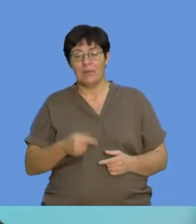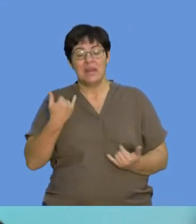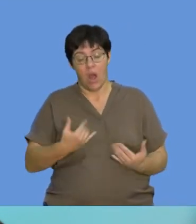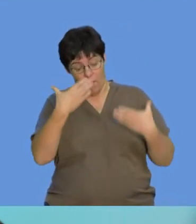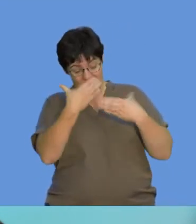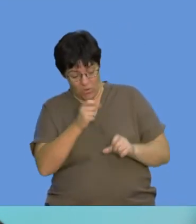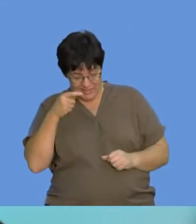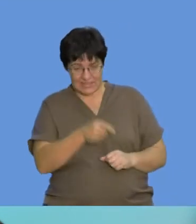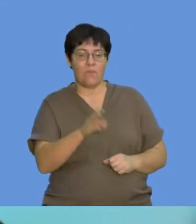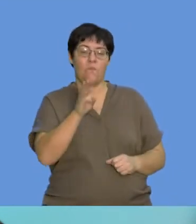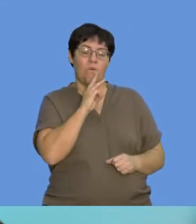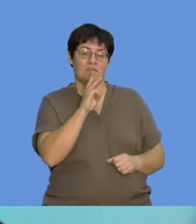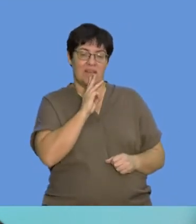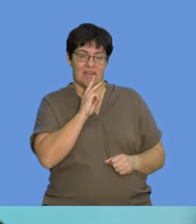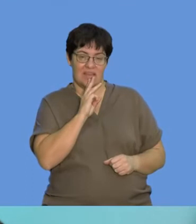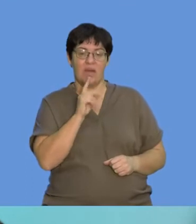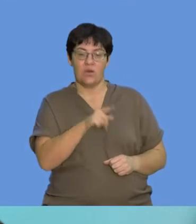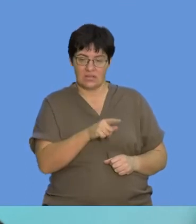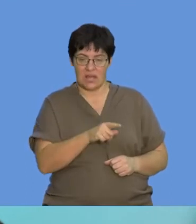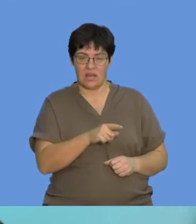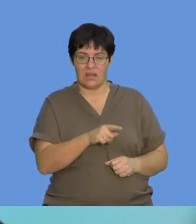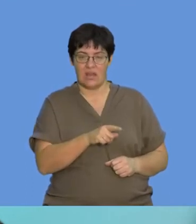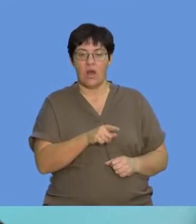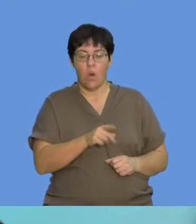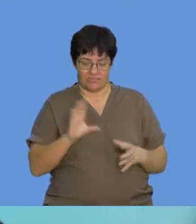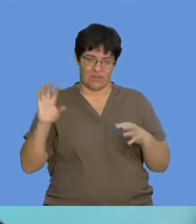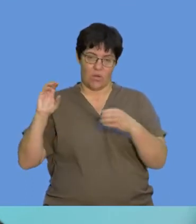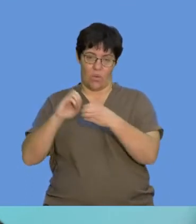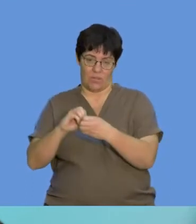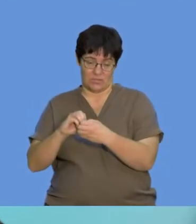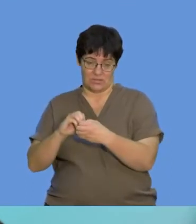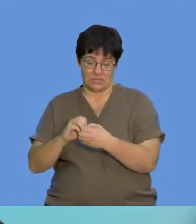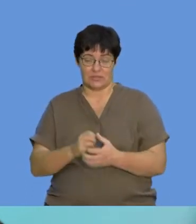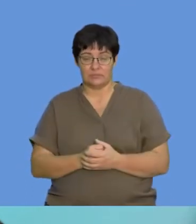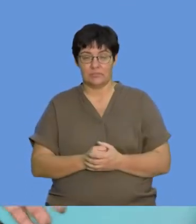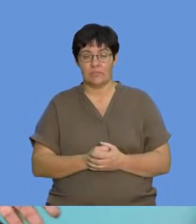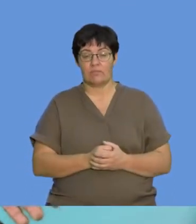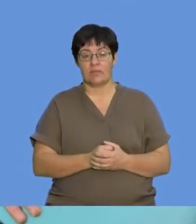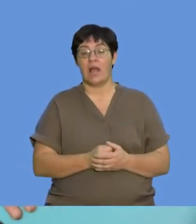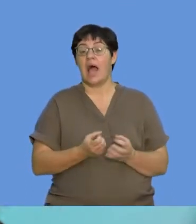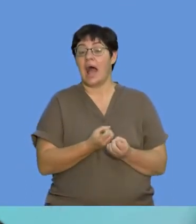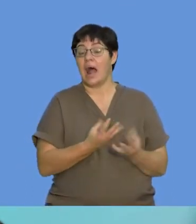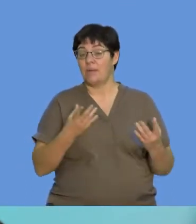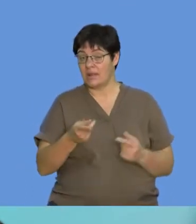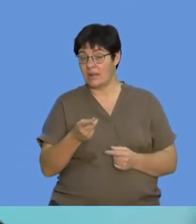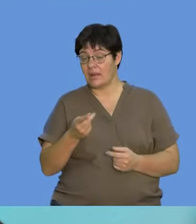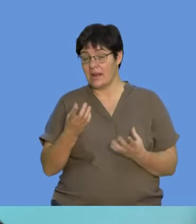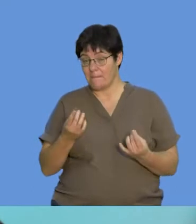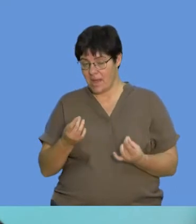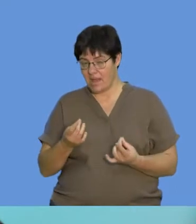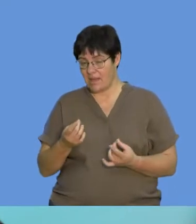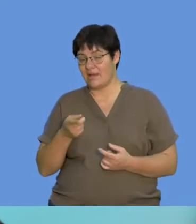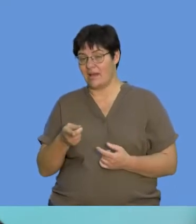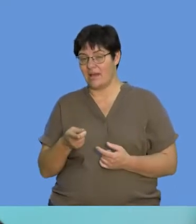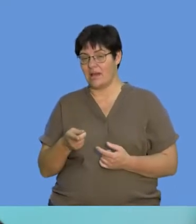or element. But in the case of water, when we talk about a molecule, we're talking about a molecule of a compound, okay? Now, the number